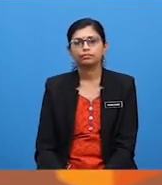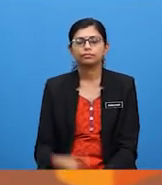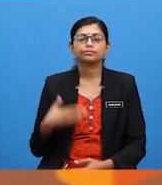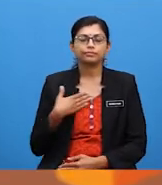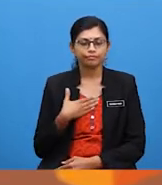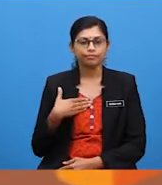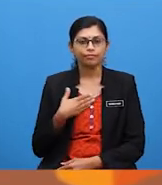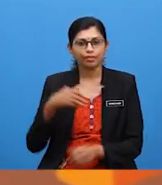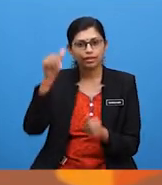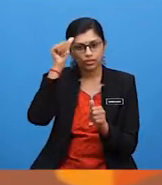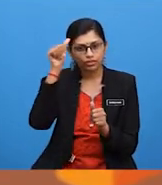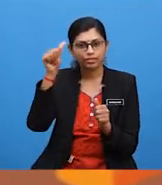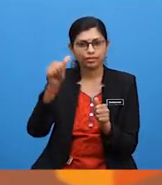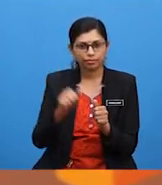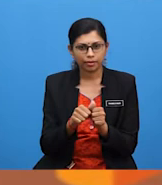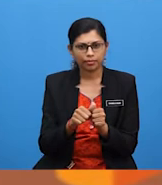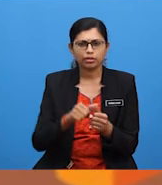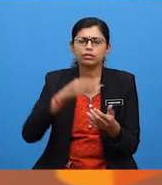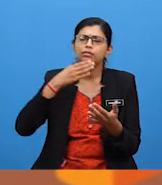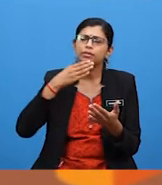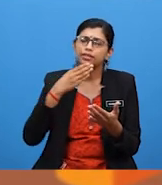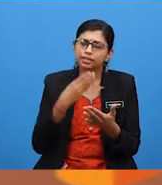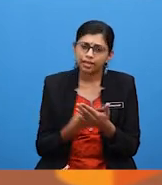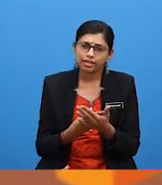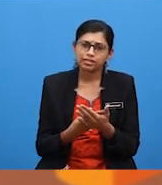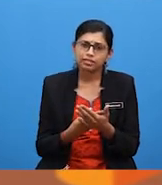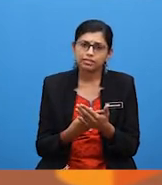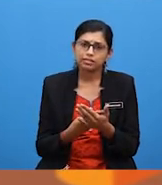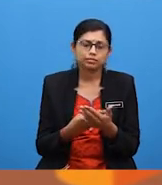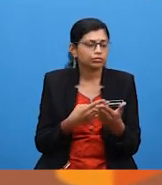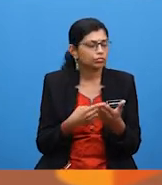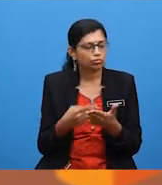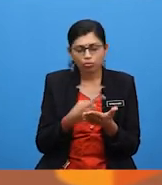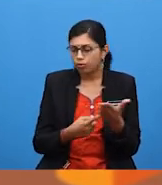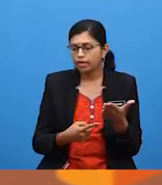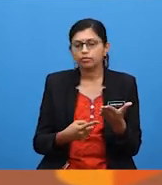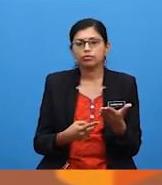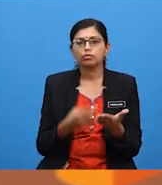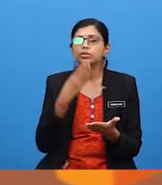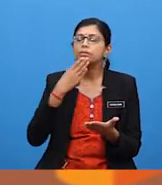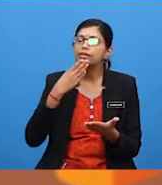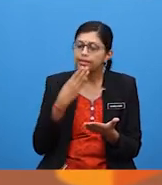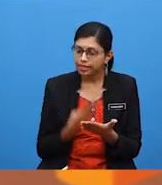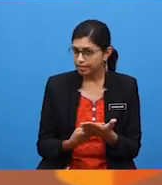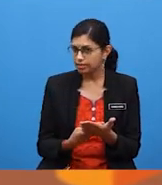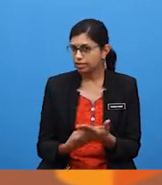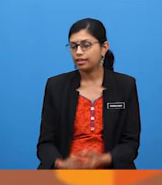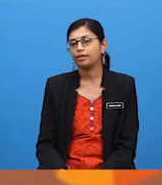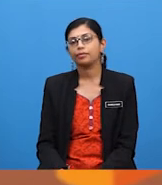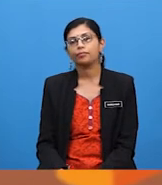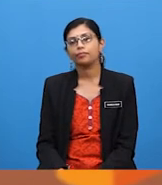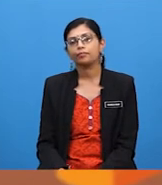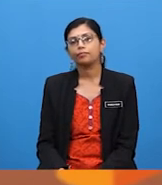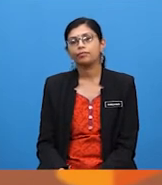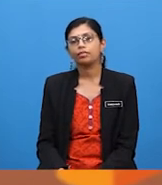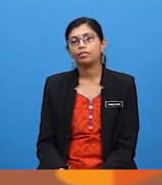Please remember, be polite no matter what our opinions are. If